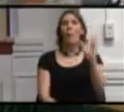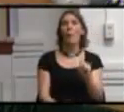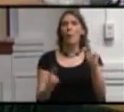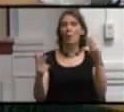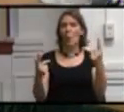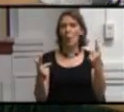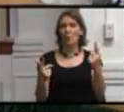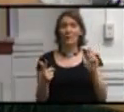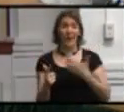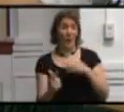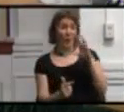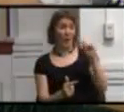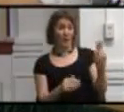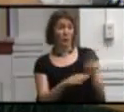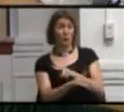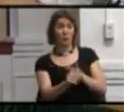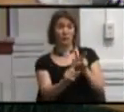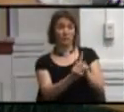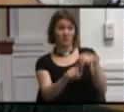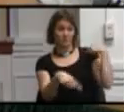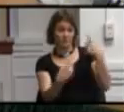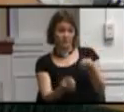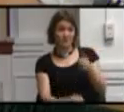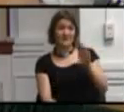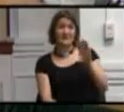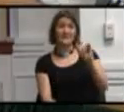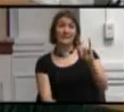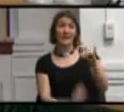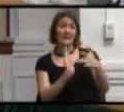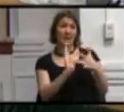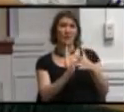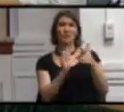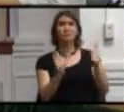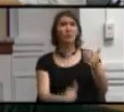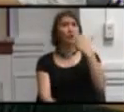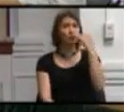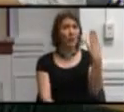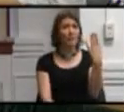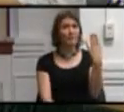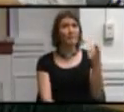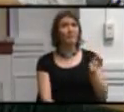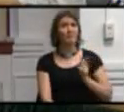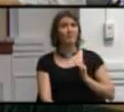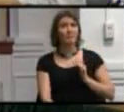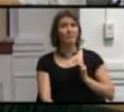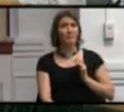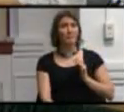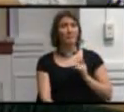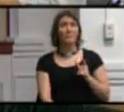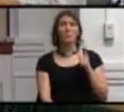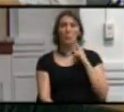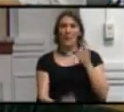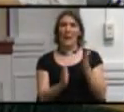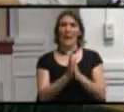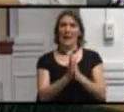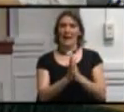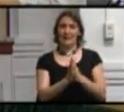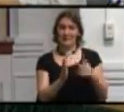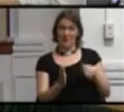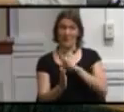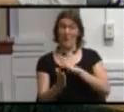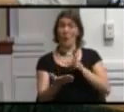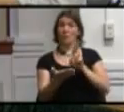has been for a number of years, CAI Technologies. They do a marvelous job for us. And we are asking the board